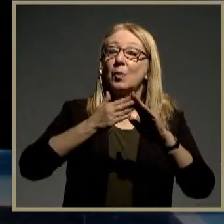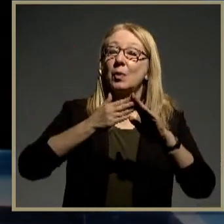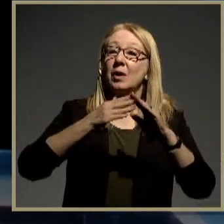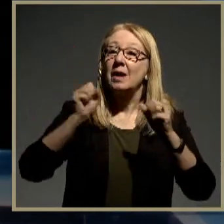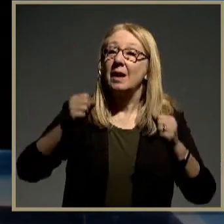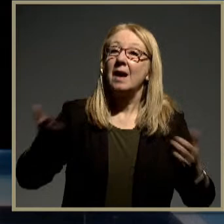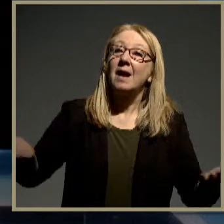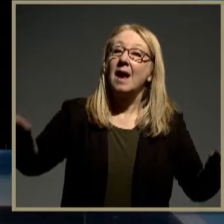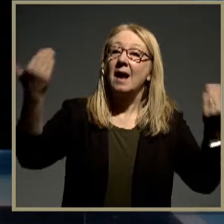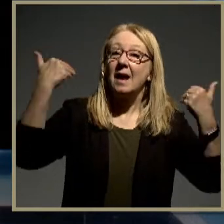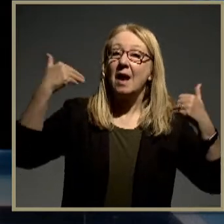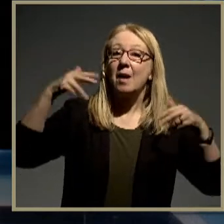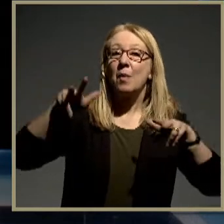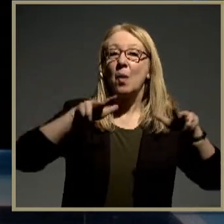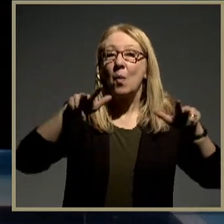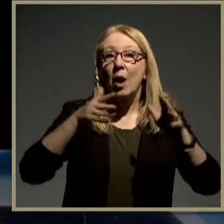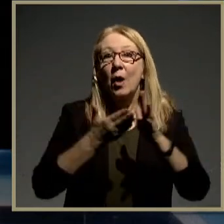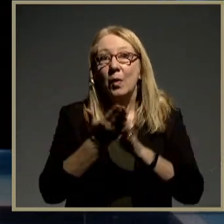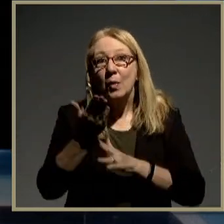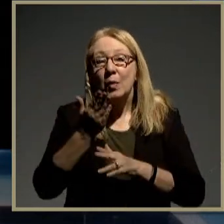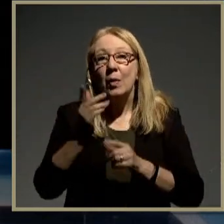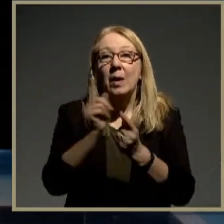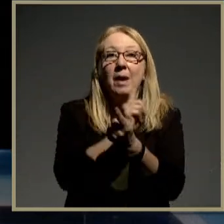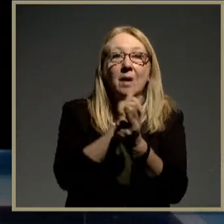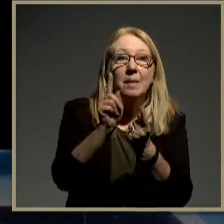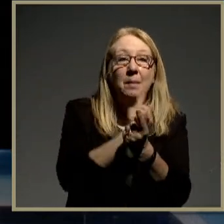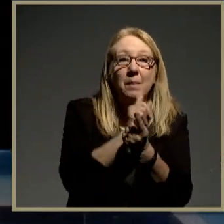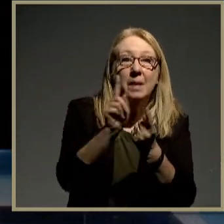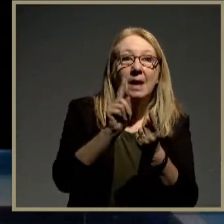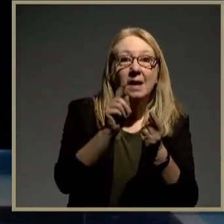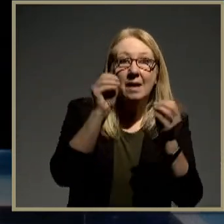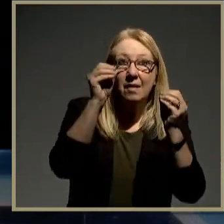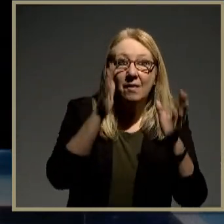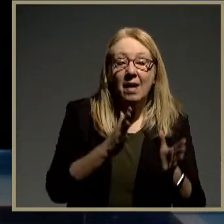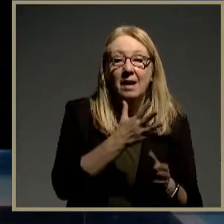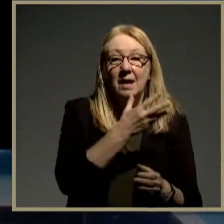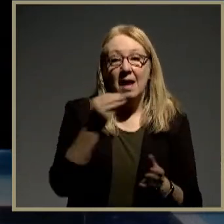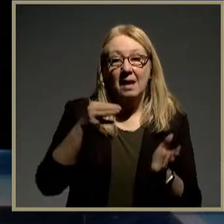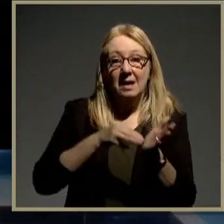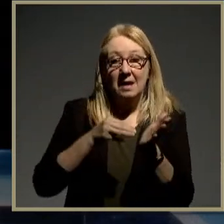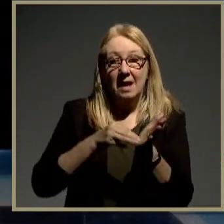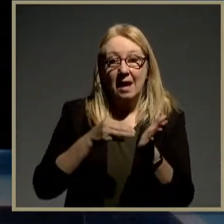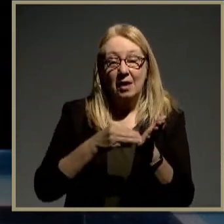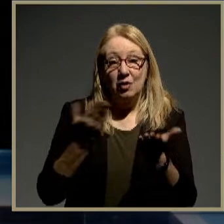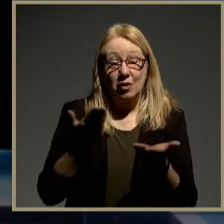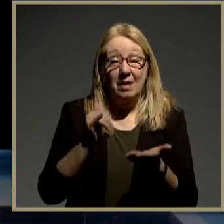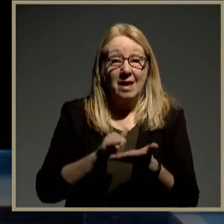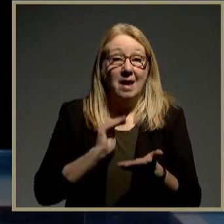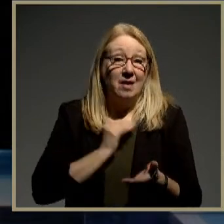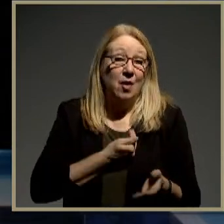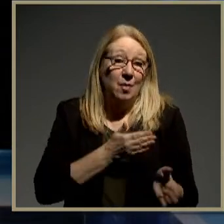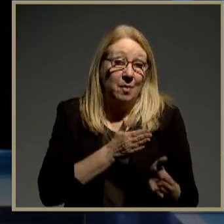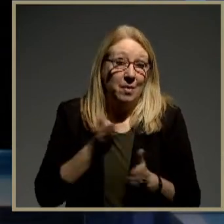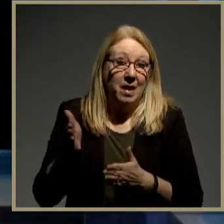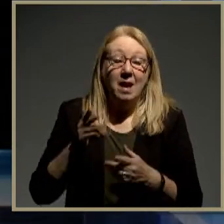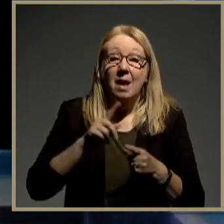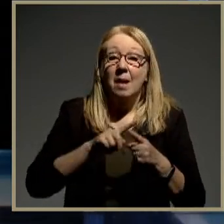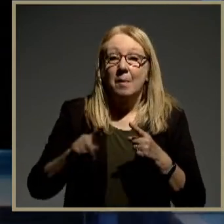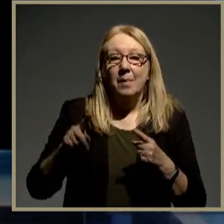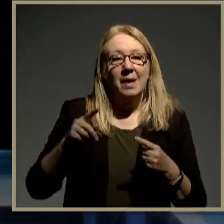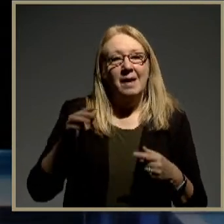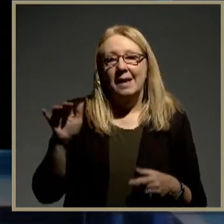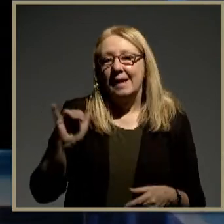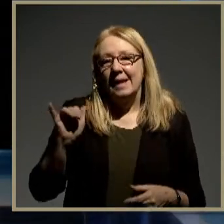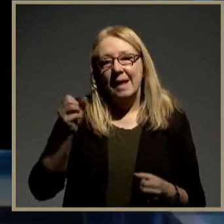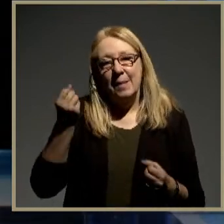of you could tour the building and meet the incredible faculty and physicians who work there. As with so many